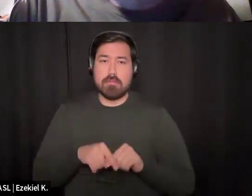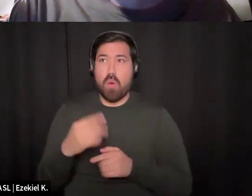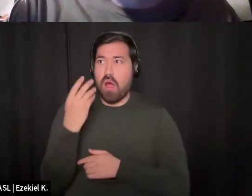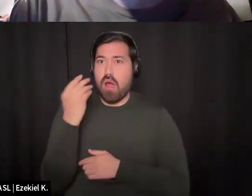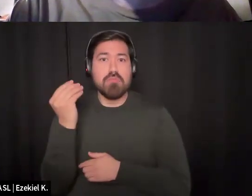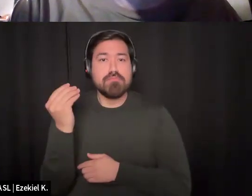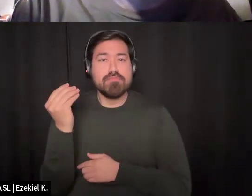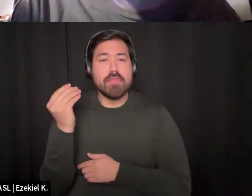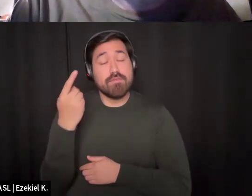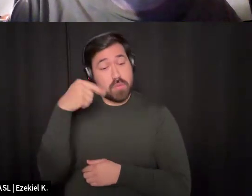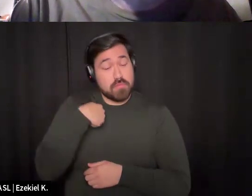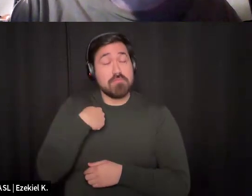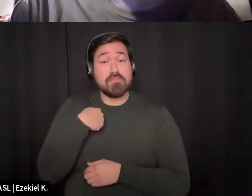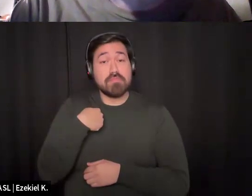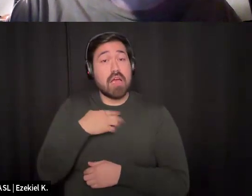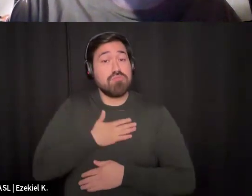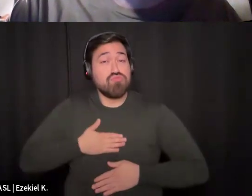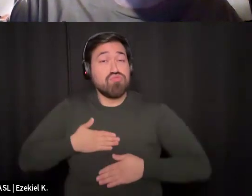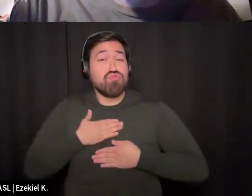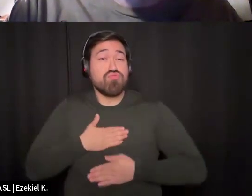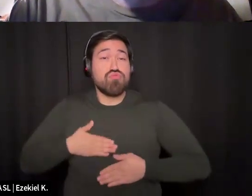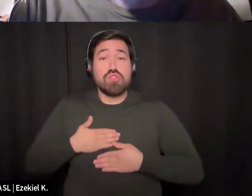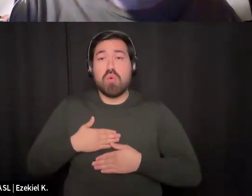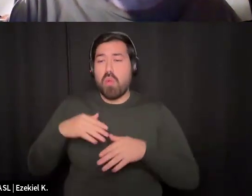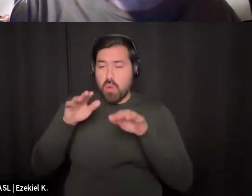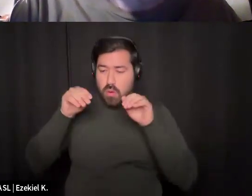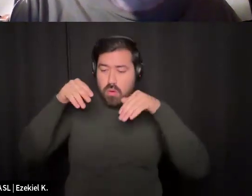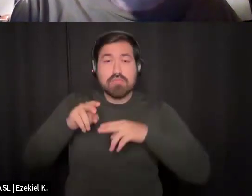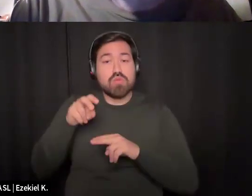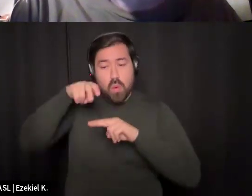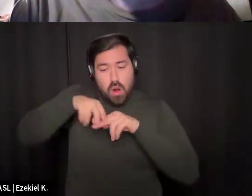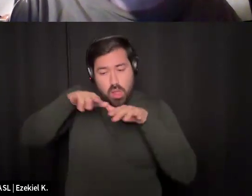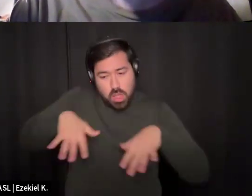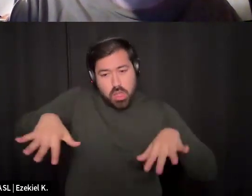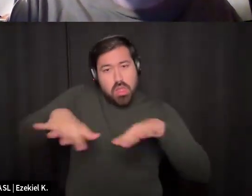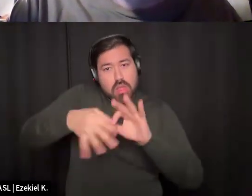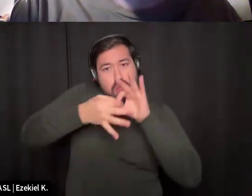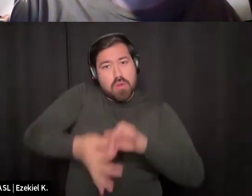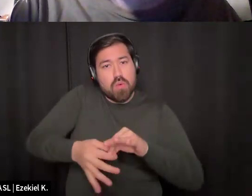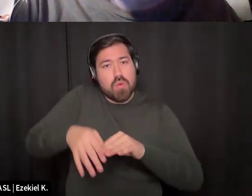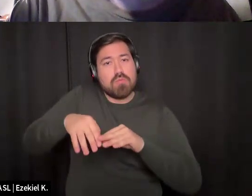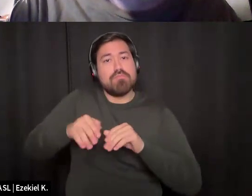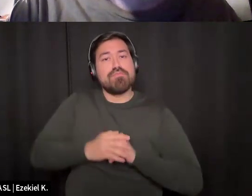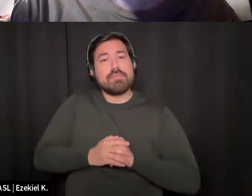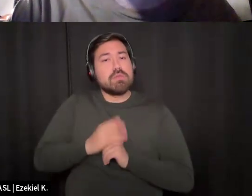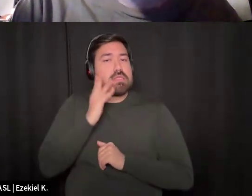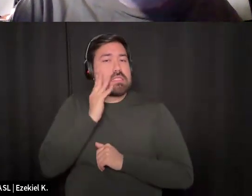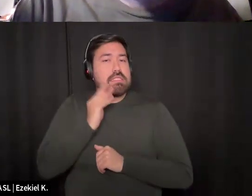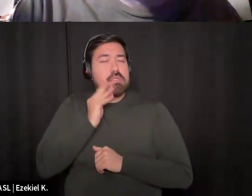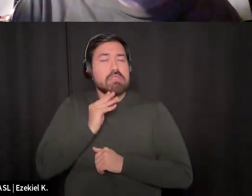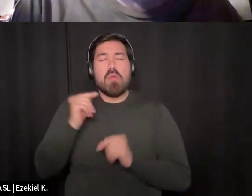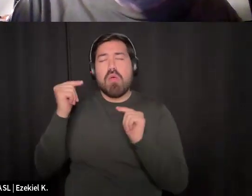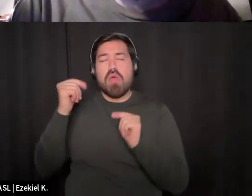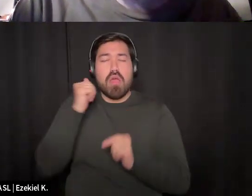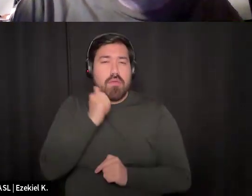And for me, like, because I like to like get down on the ground, it allows me when I'm experiencing chronic pain